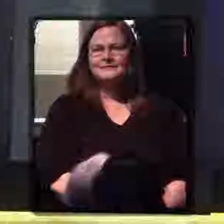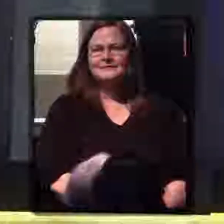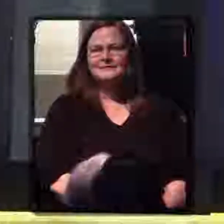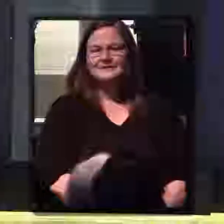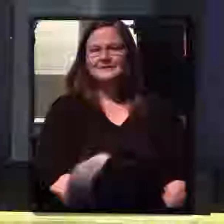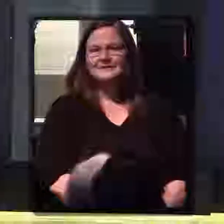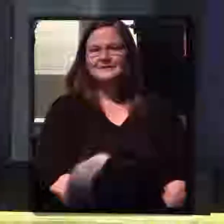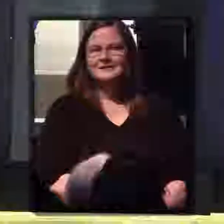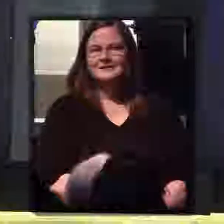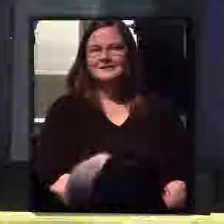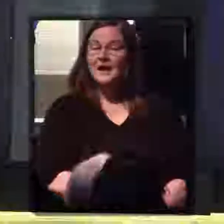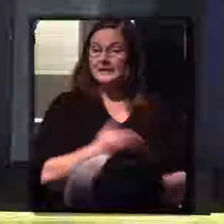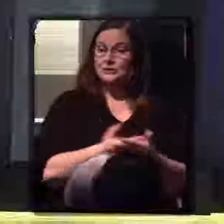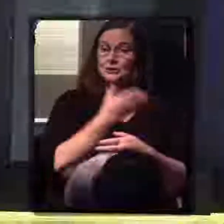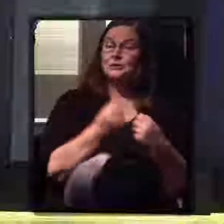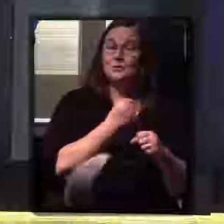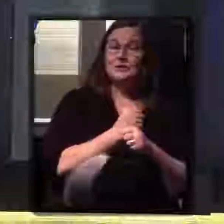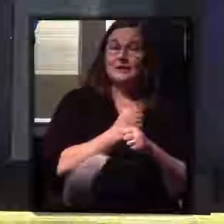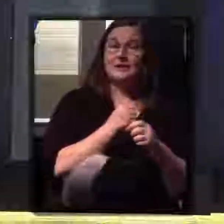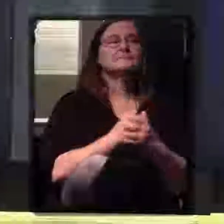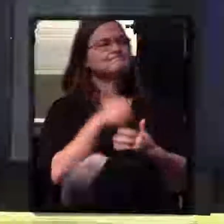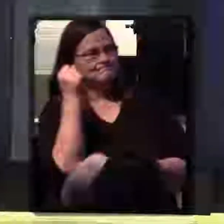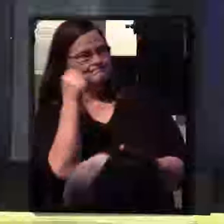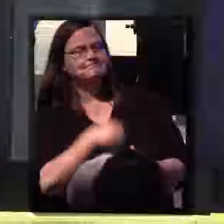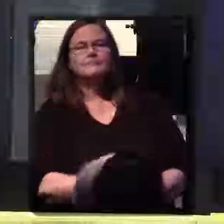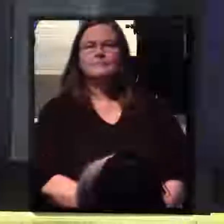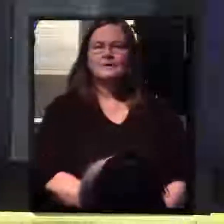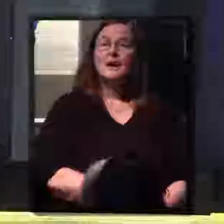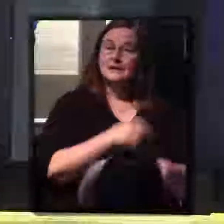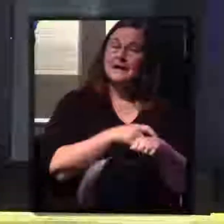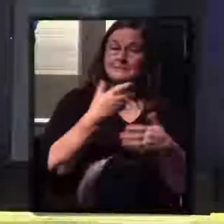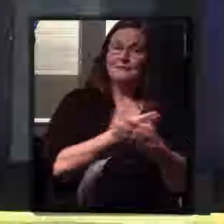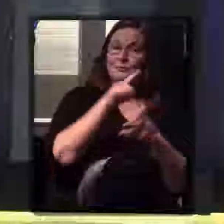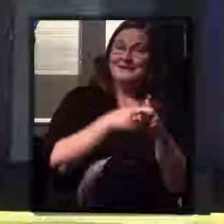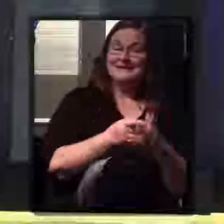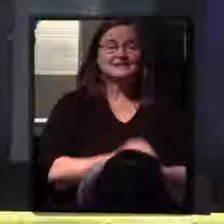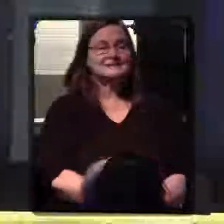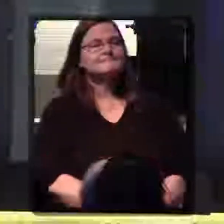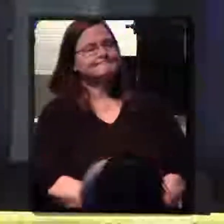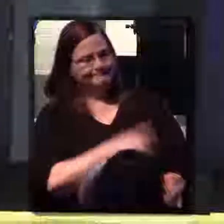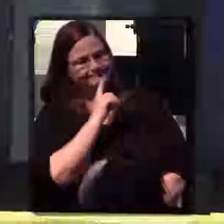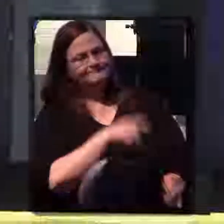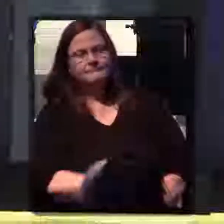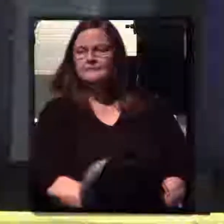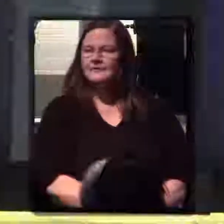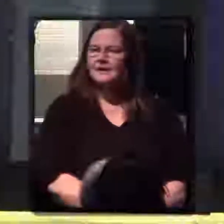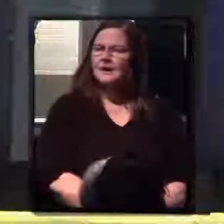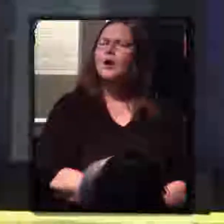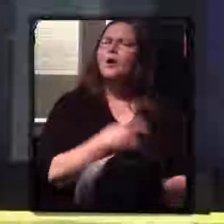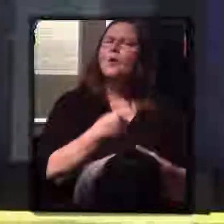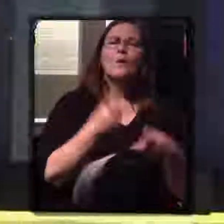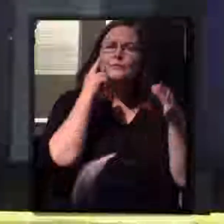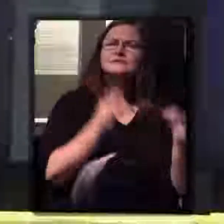it says, this is one of my favorite cartoons, Prickly City. It says, "It's a new year, Carmen." Yep. "A